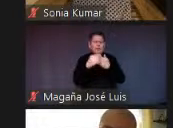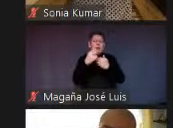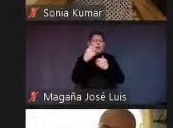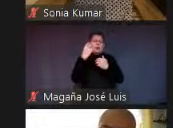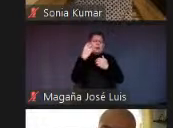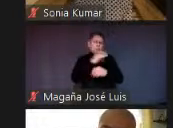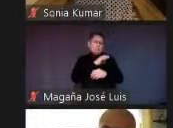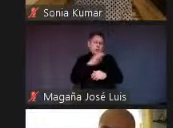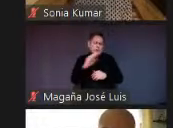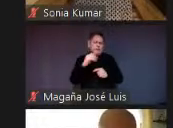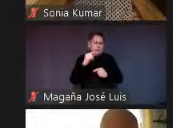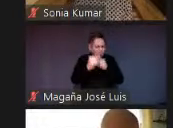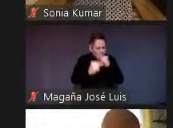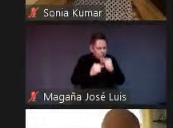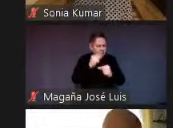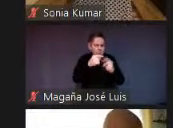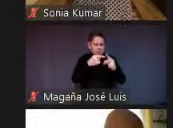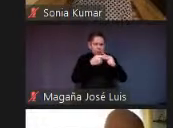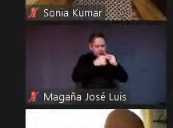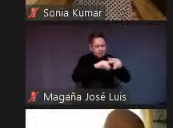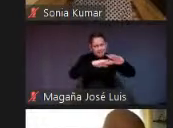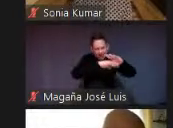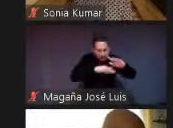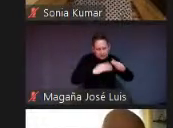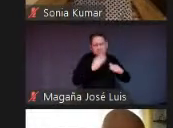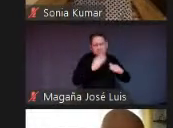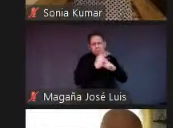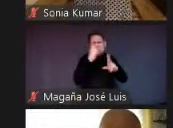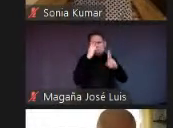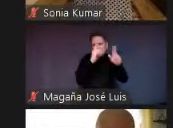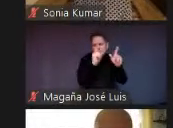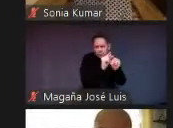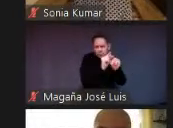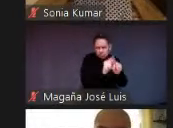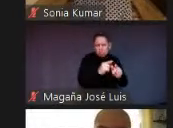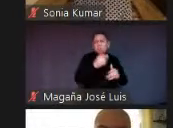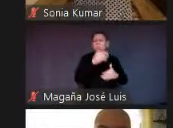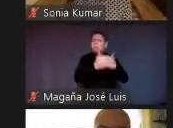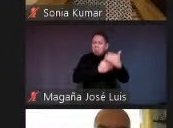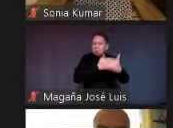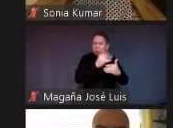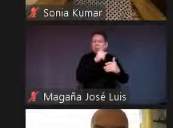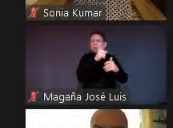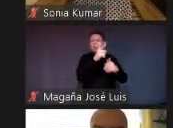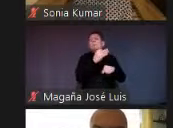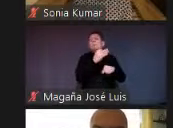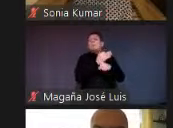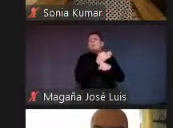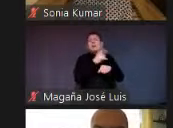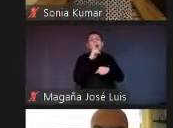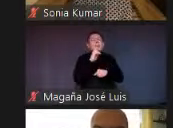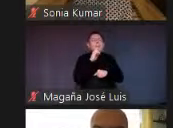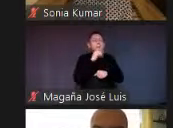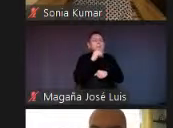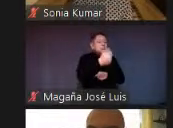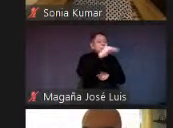curriculum, which means you're revisiting those competencies in increasing difficulty as you progress through the